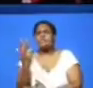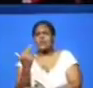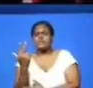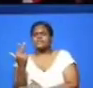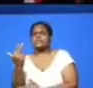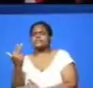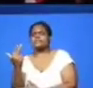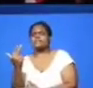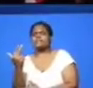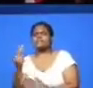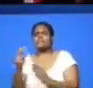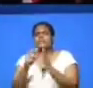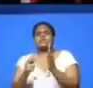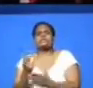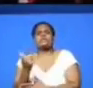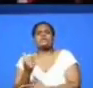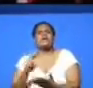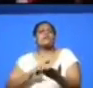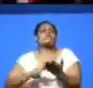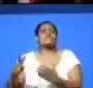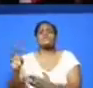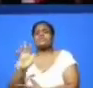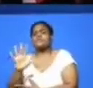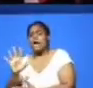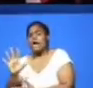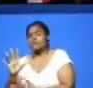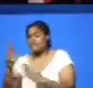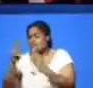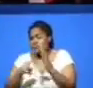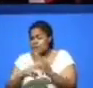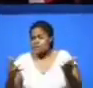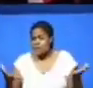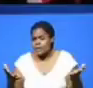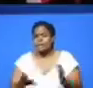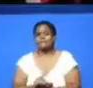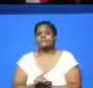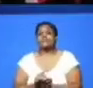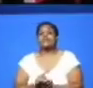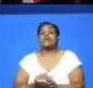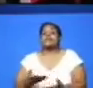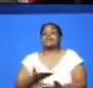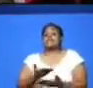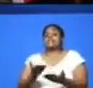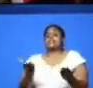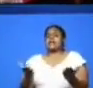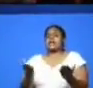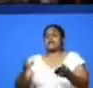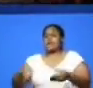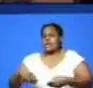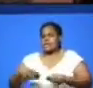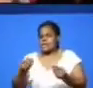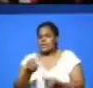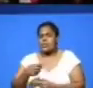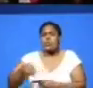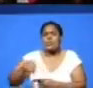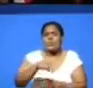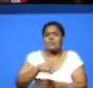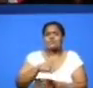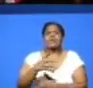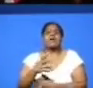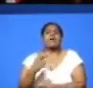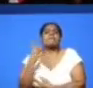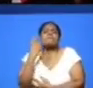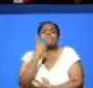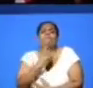carefully. Chapter 13 and verse 5, and it reads, and there was given unto him a